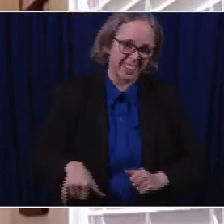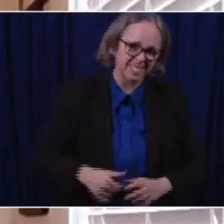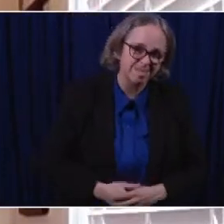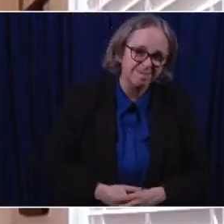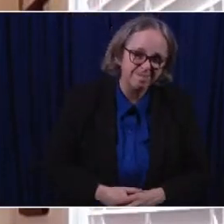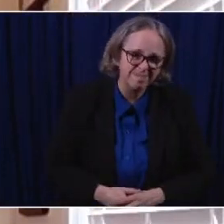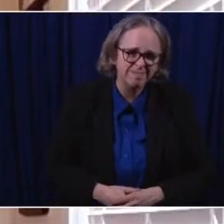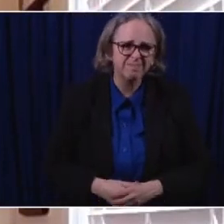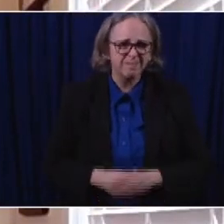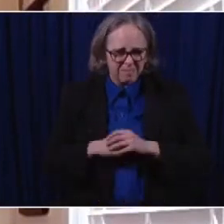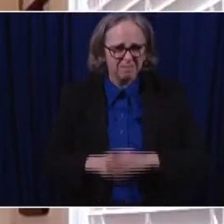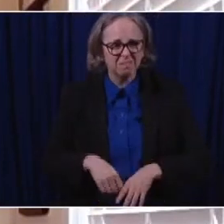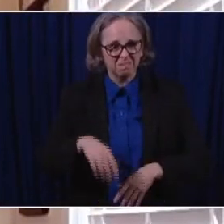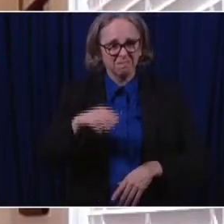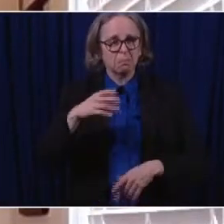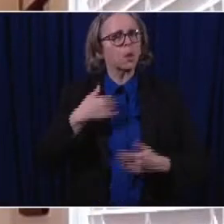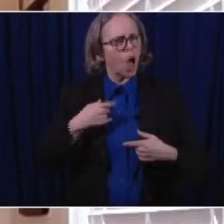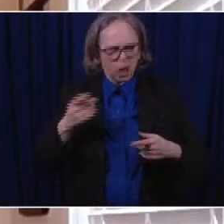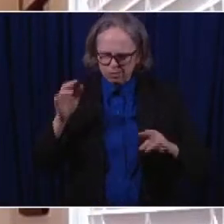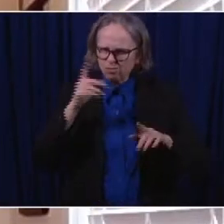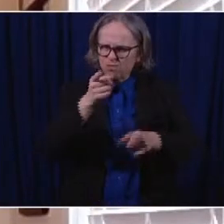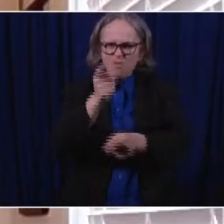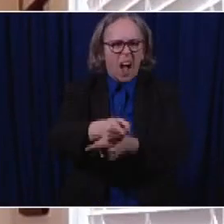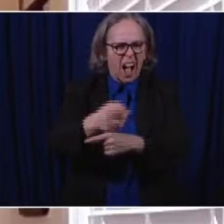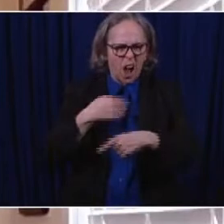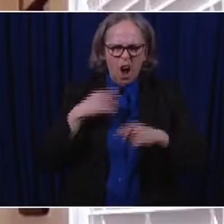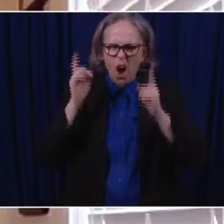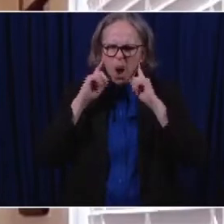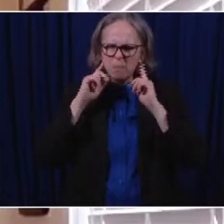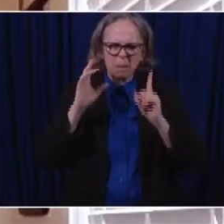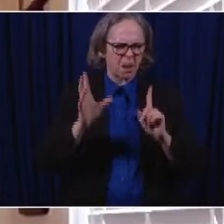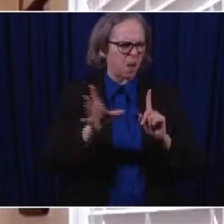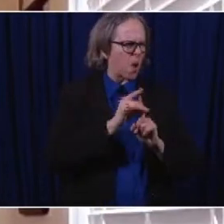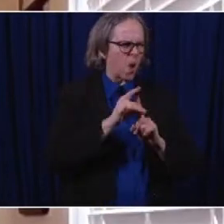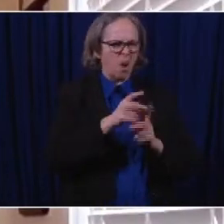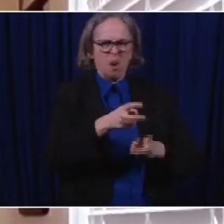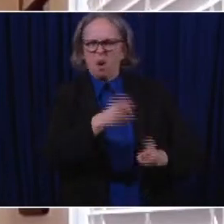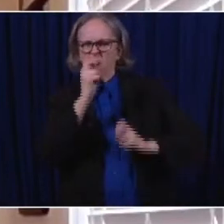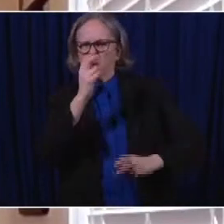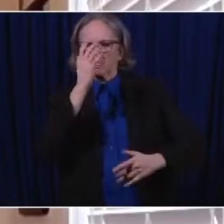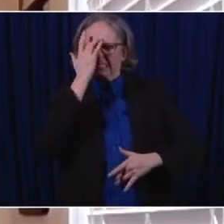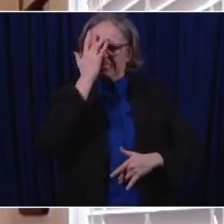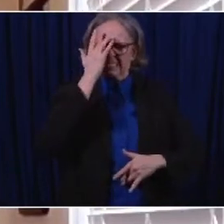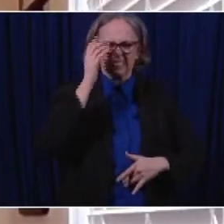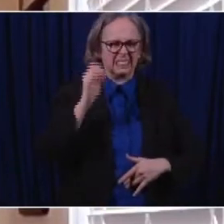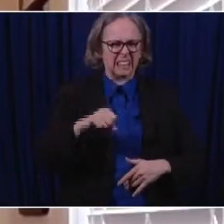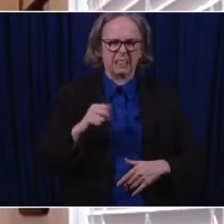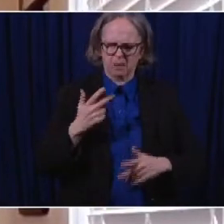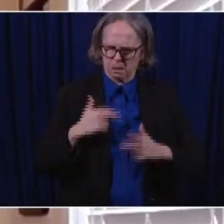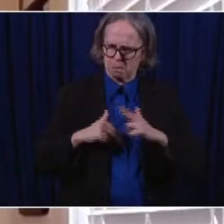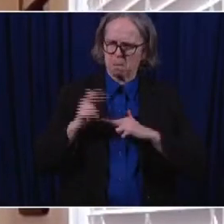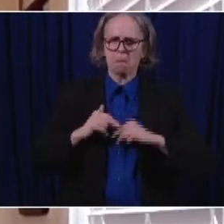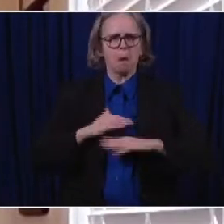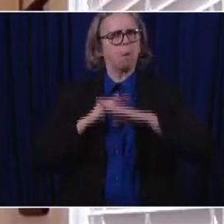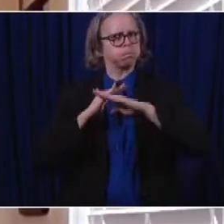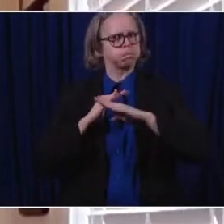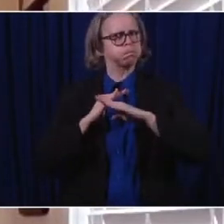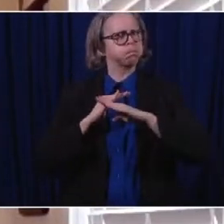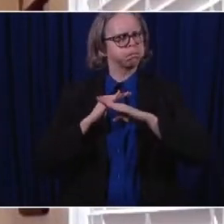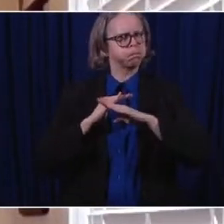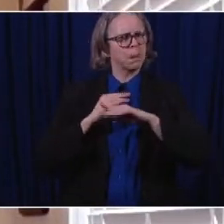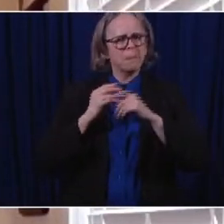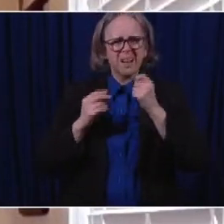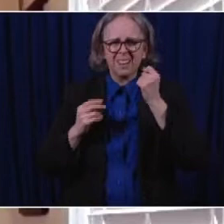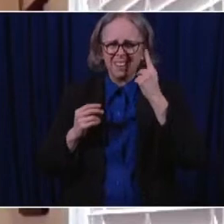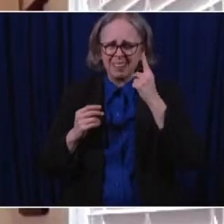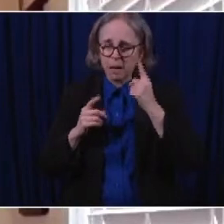sick, it is far better for us to be able to assure people that they're going to